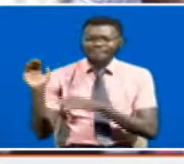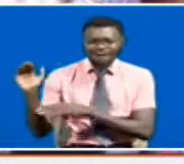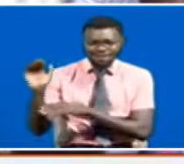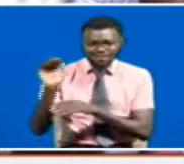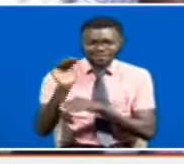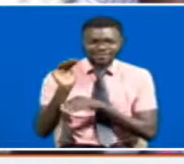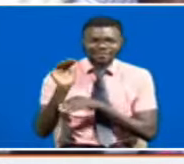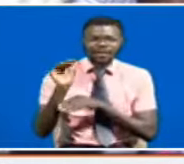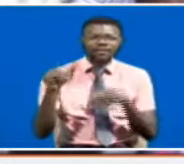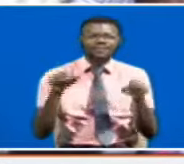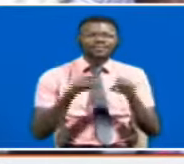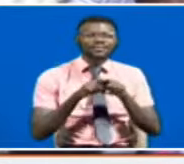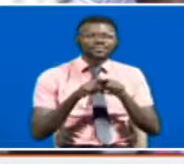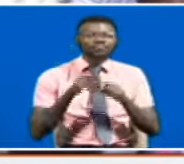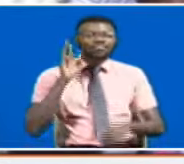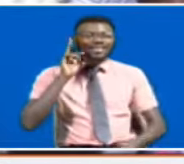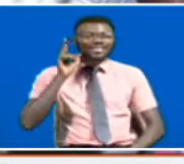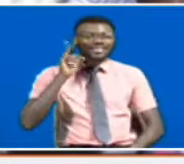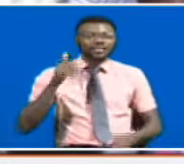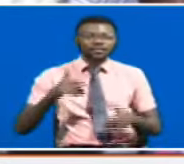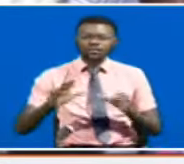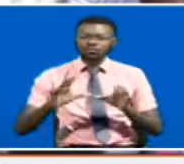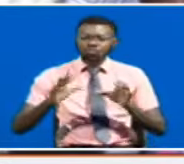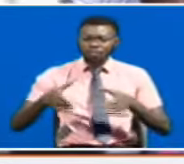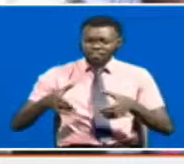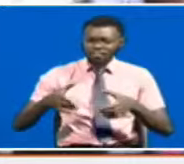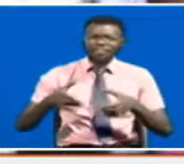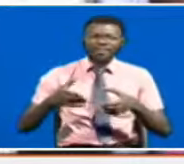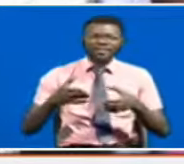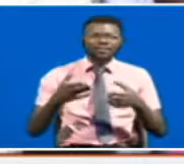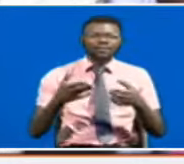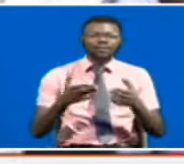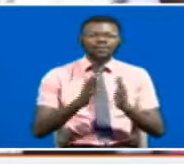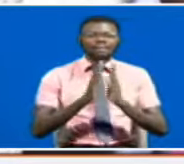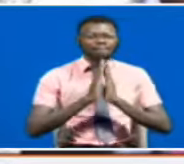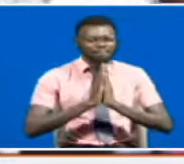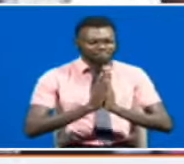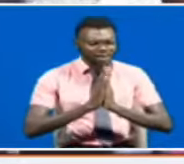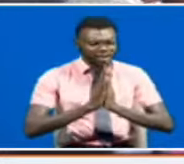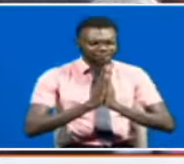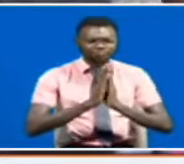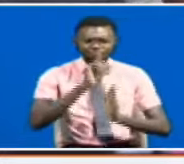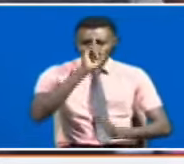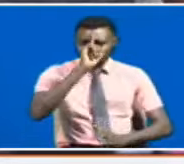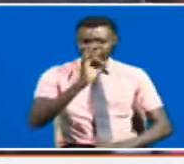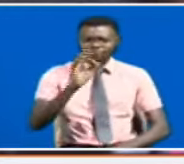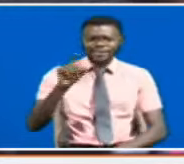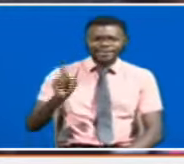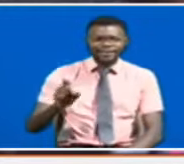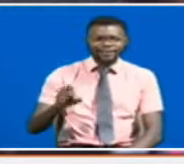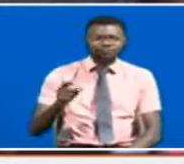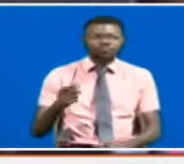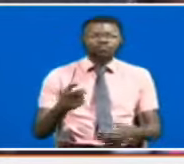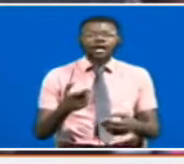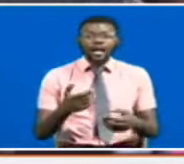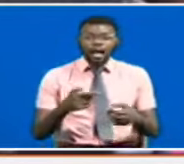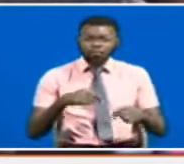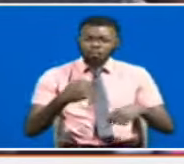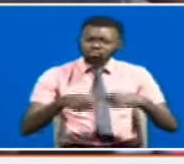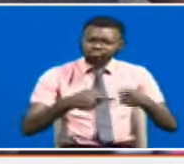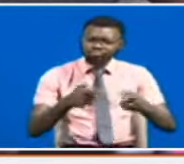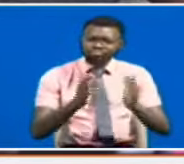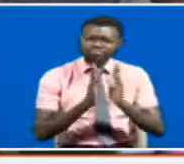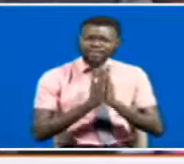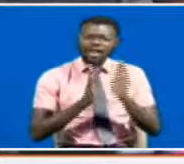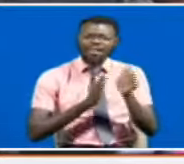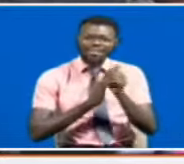from the Kisii community, to embark on serious prayer. And I know we are doing that, to pray for